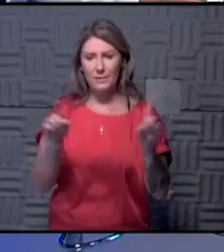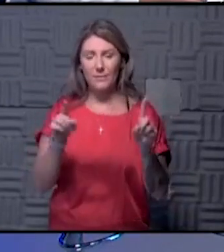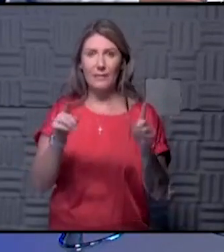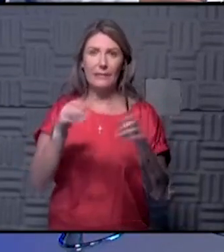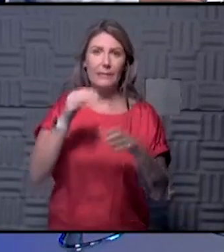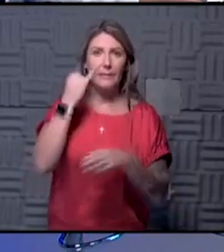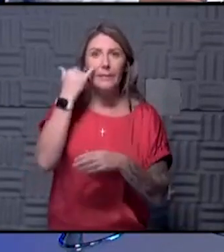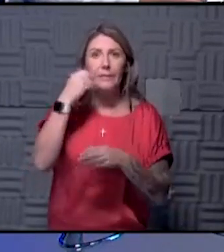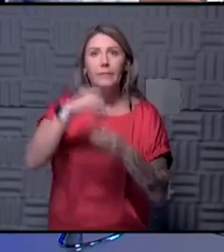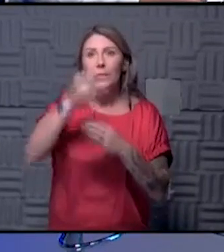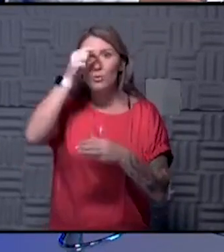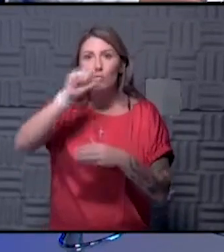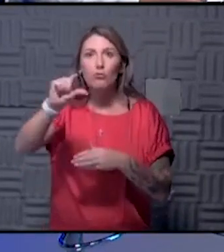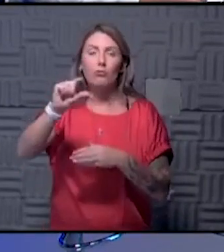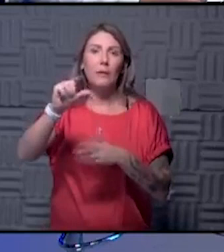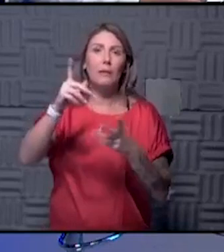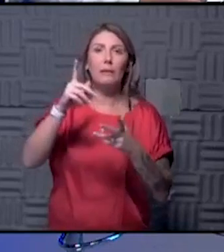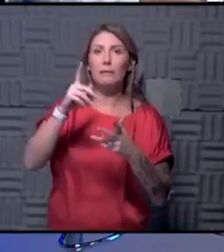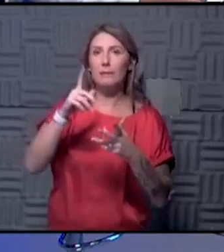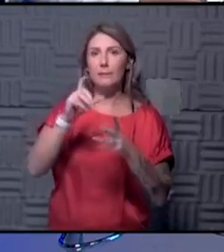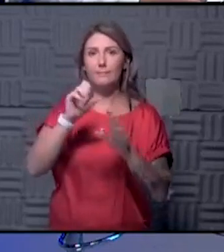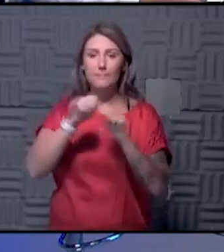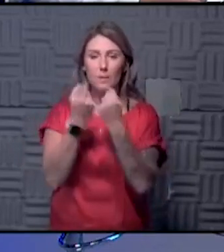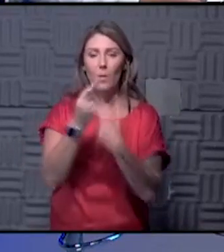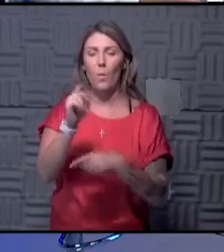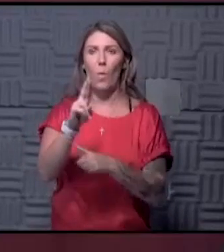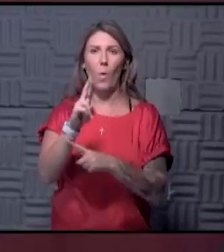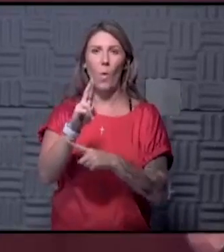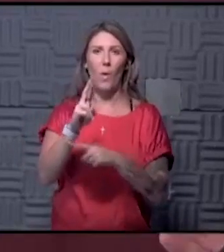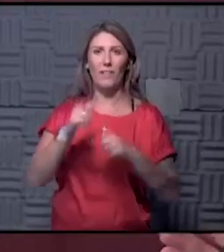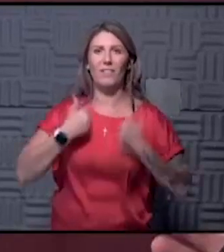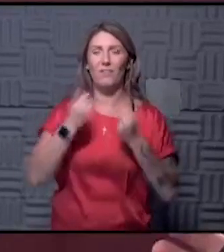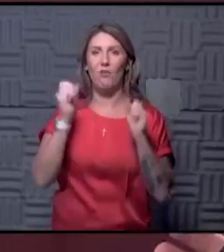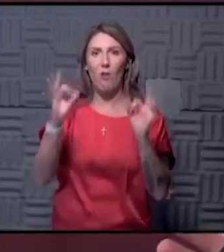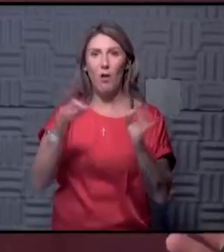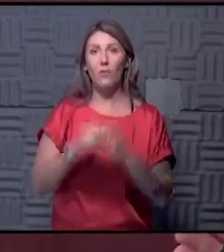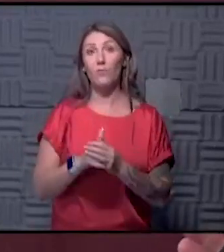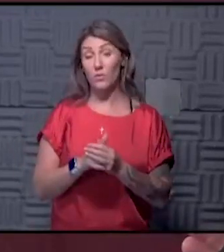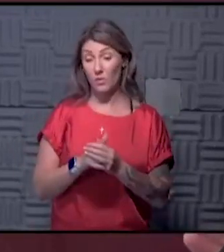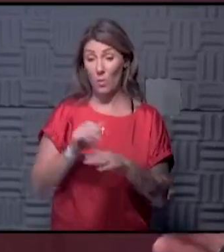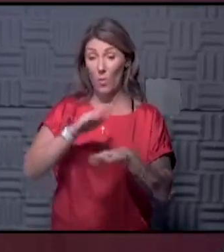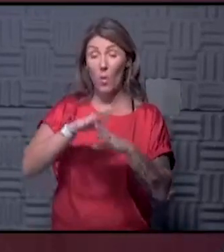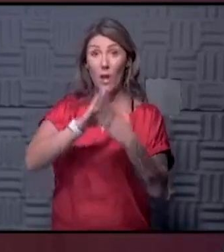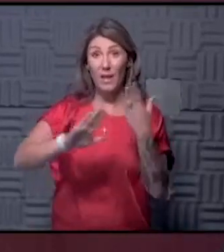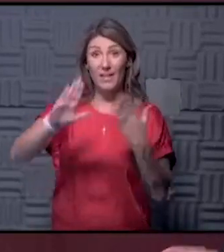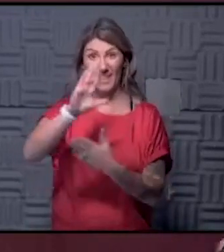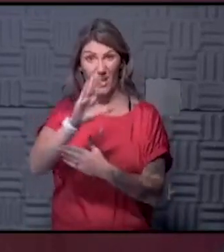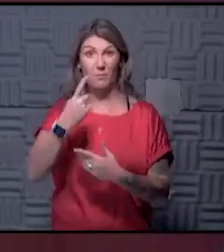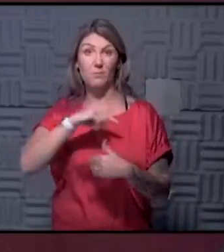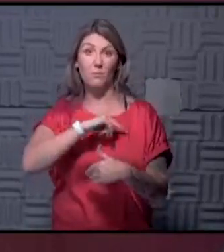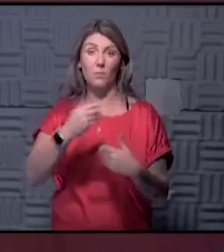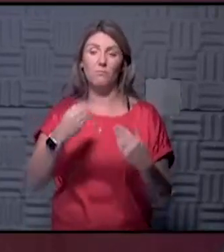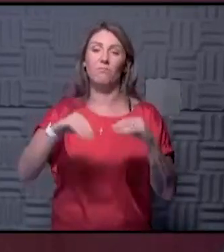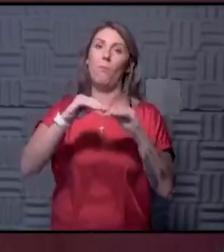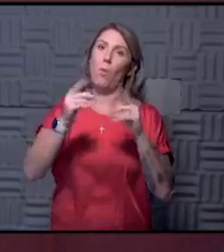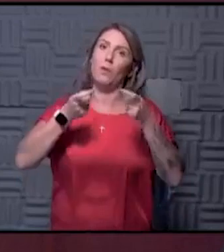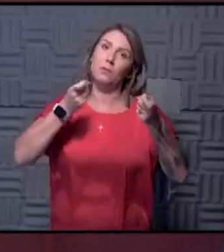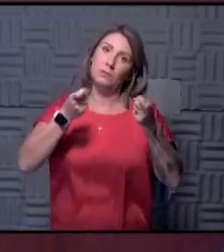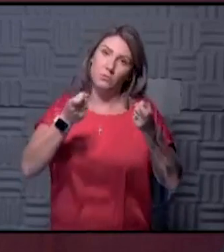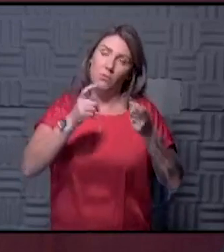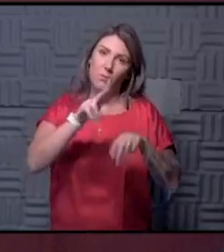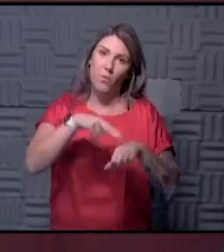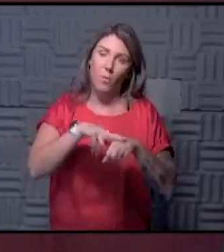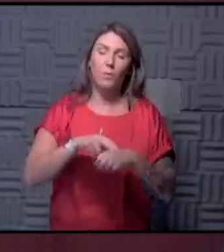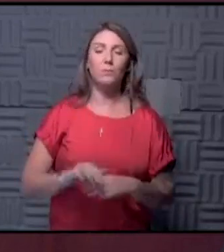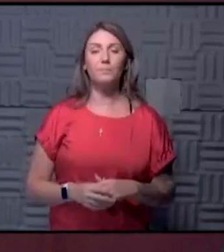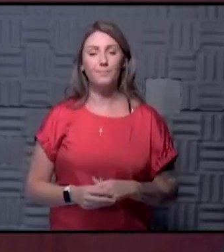society or living on your own off-campus. Well, certainly, on campus is the environment we have more control over, and so